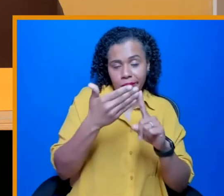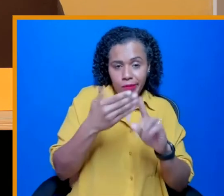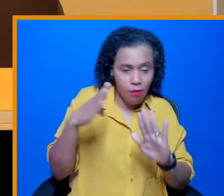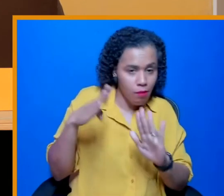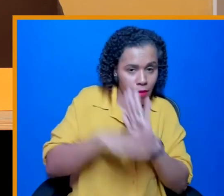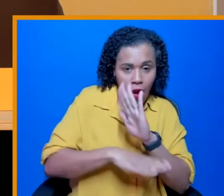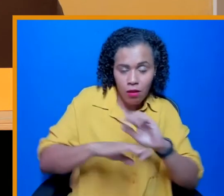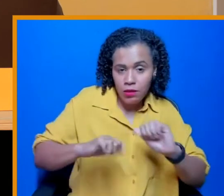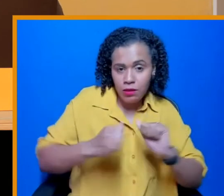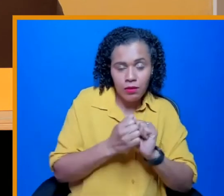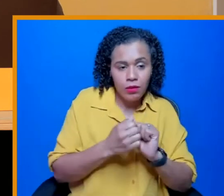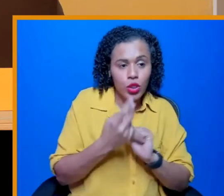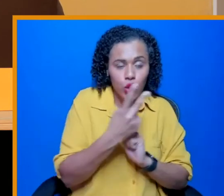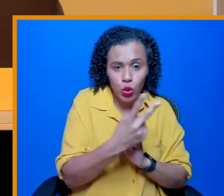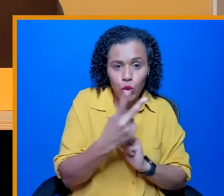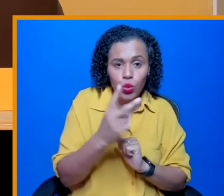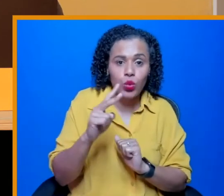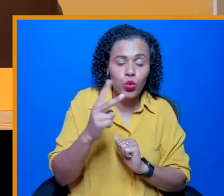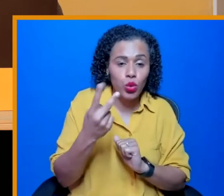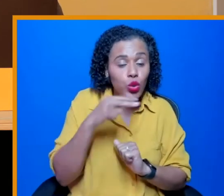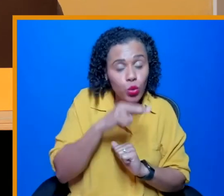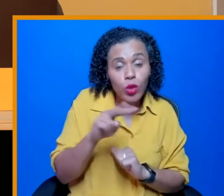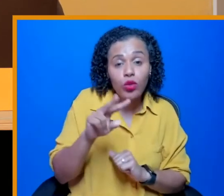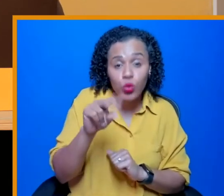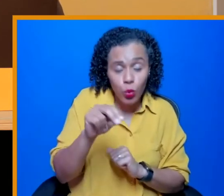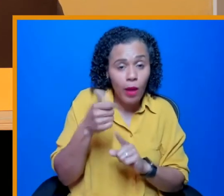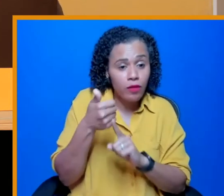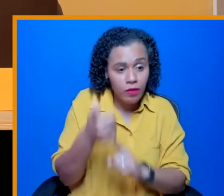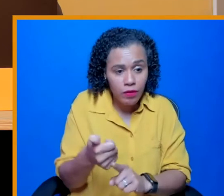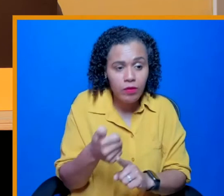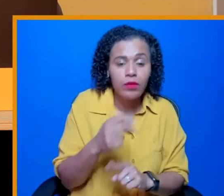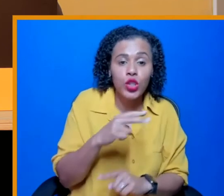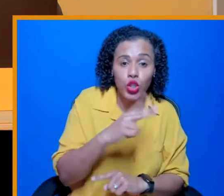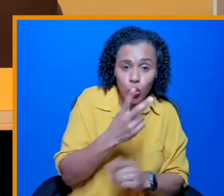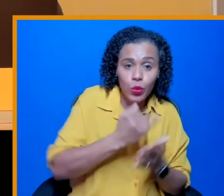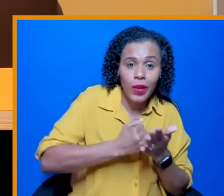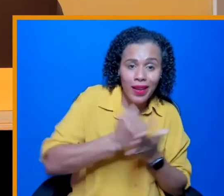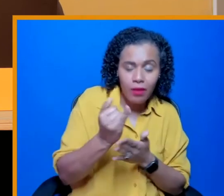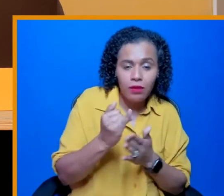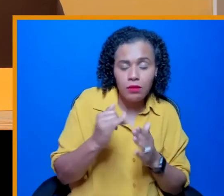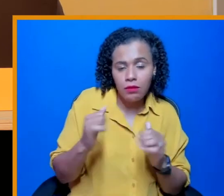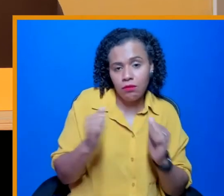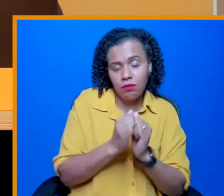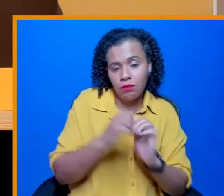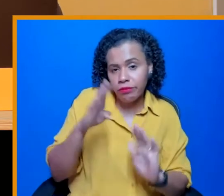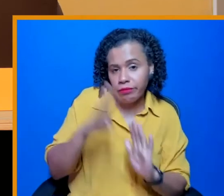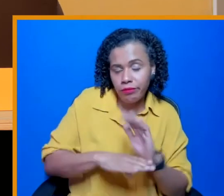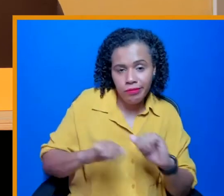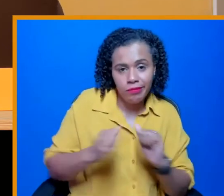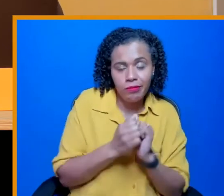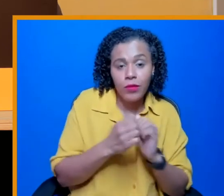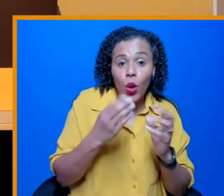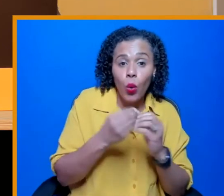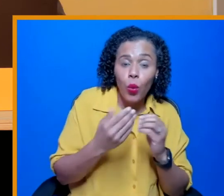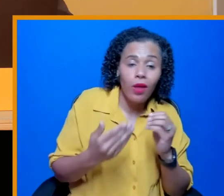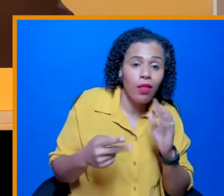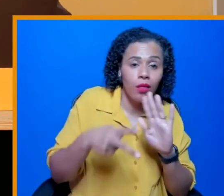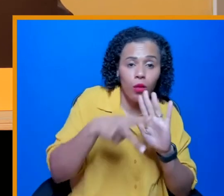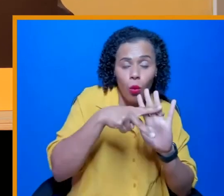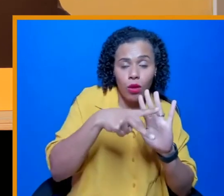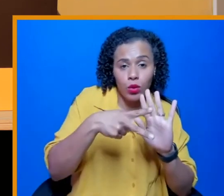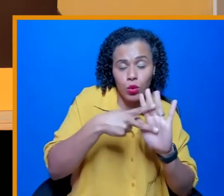212 for, 2 votes against. That motion is carried as amended by amendments 1 and 2. Thank you very much for